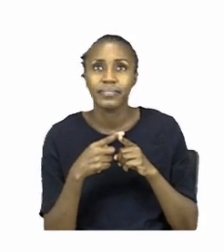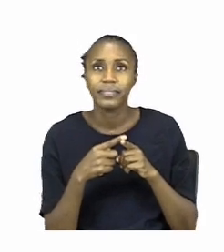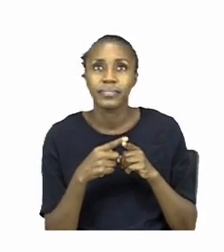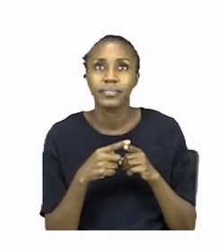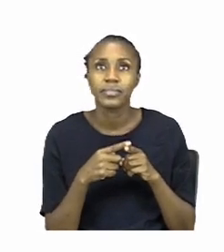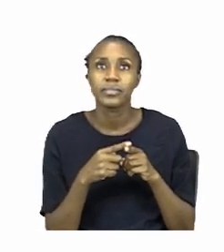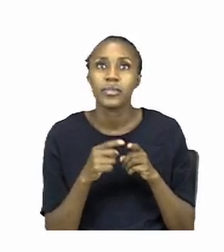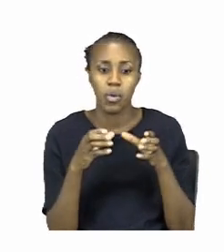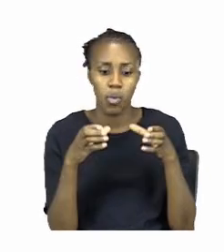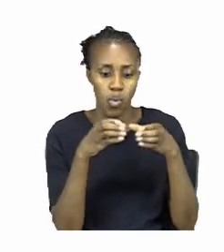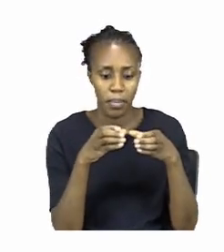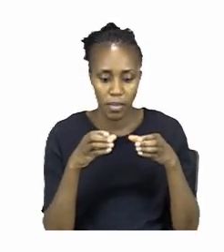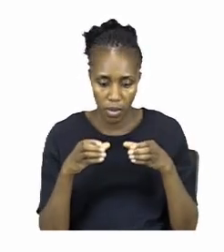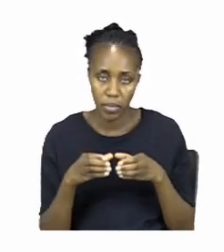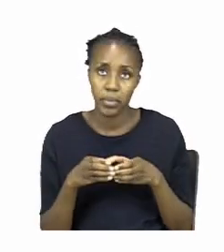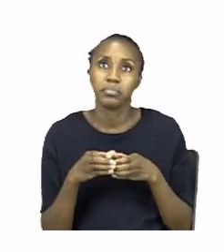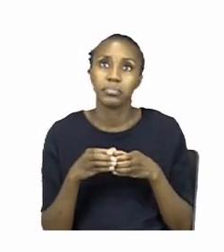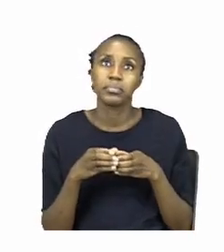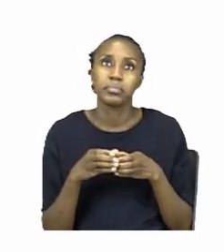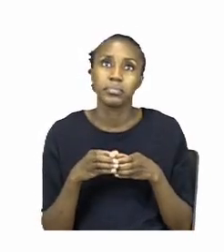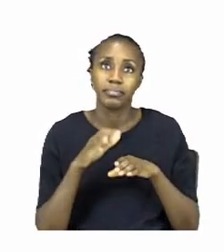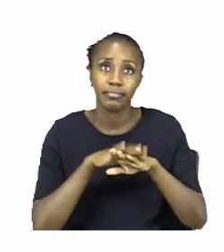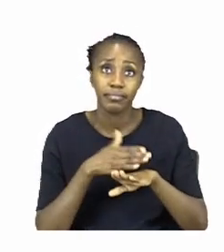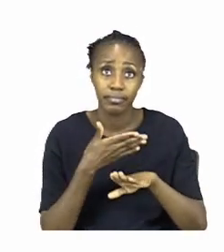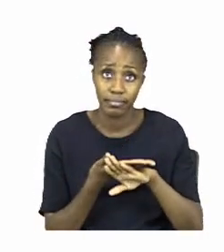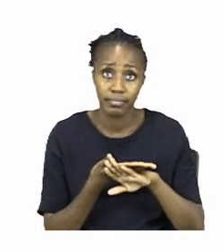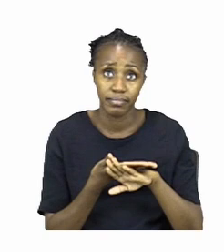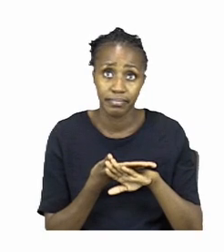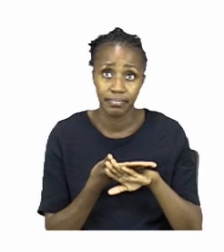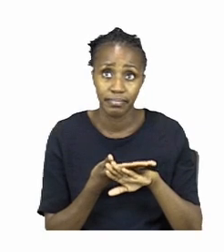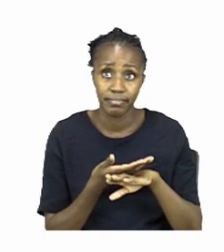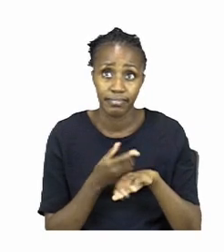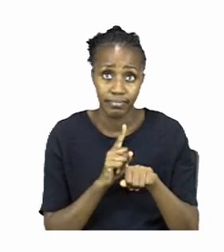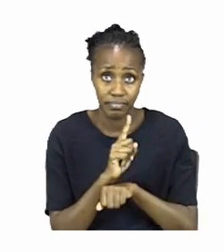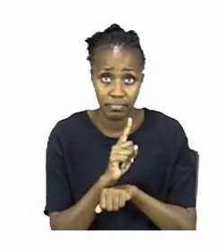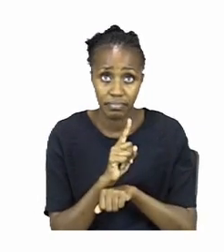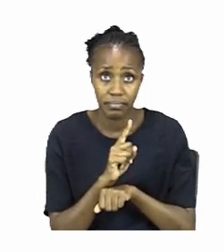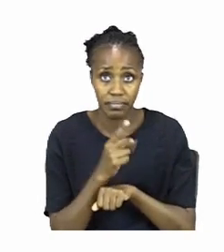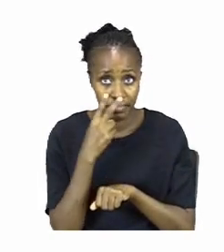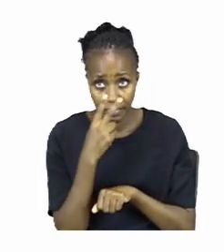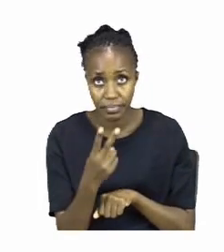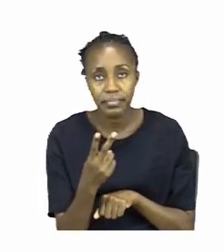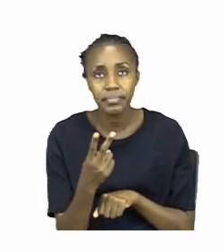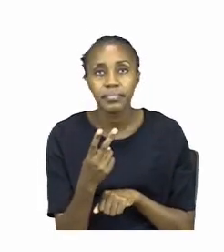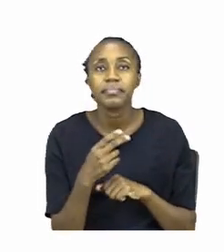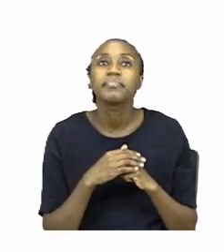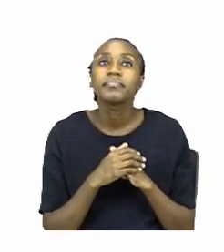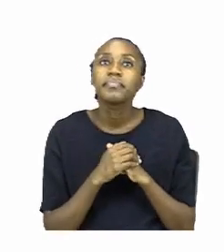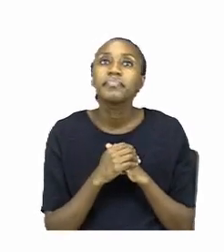set. Now there you will see an example was done for you. Now let's quickly look at the